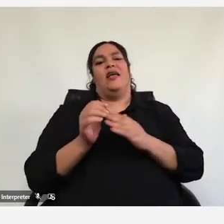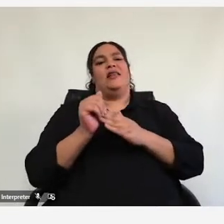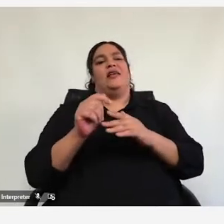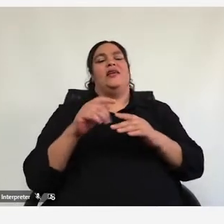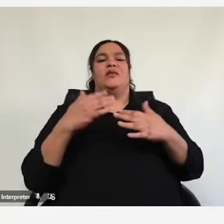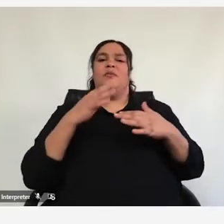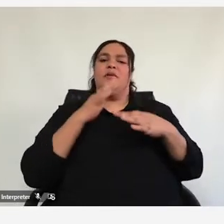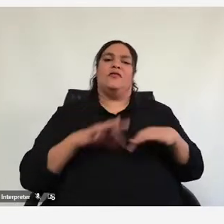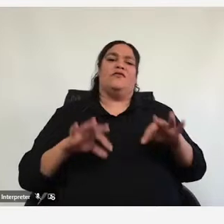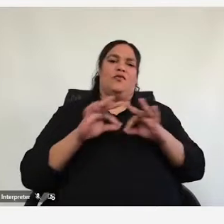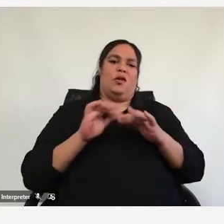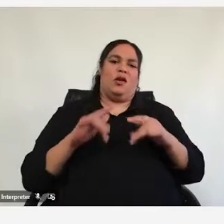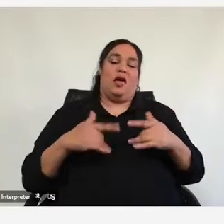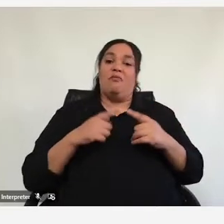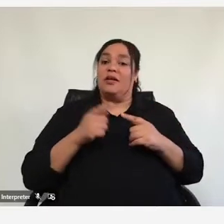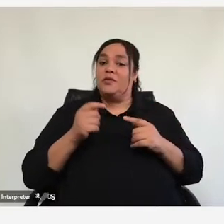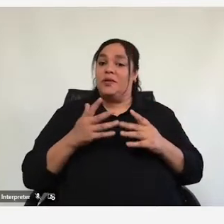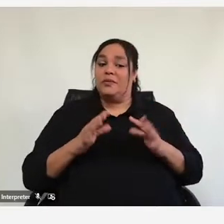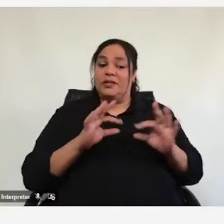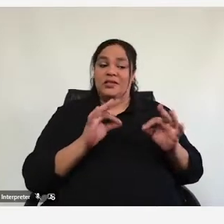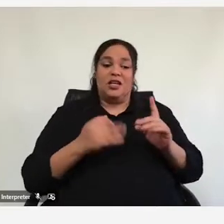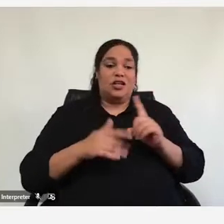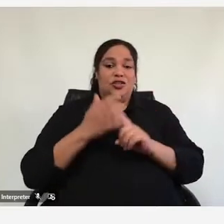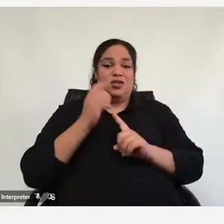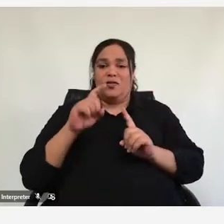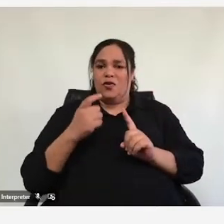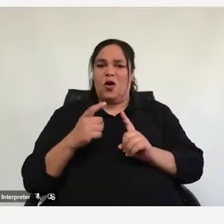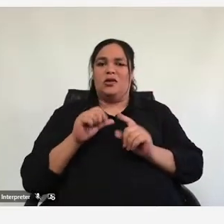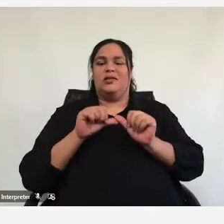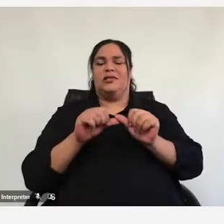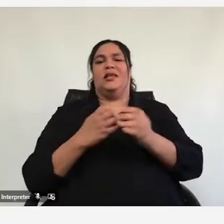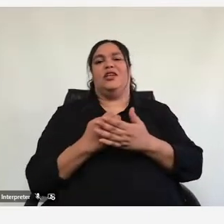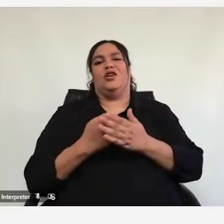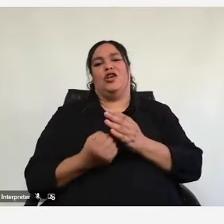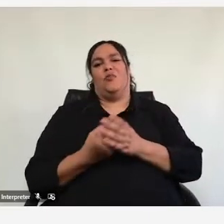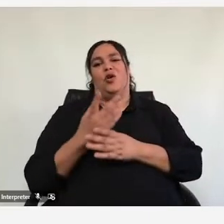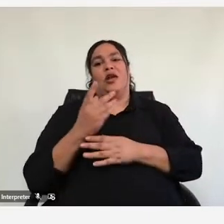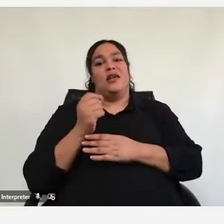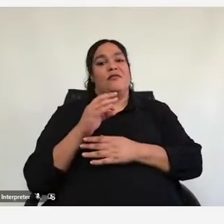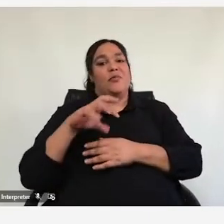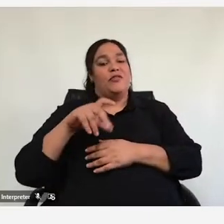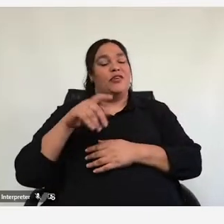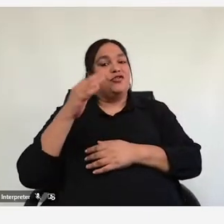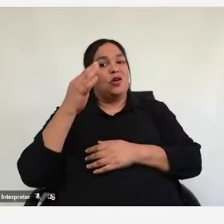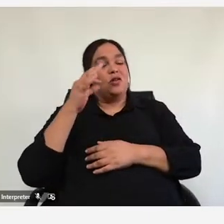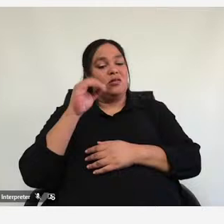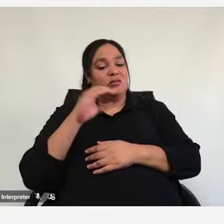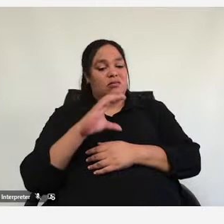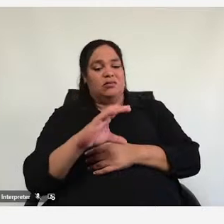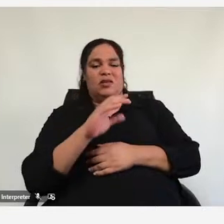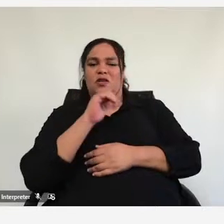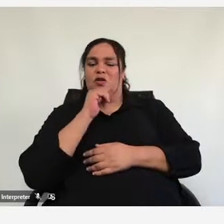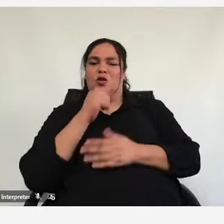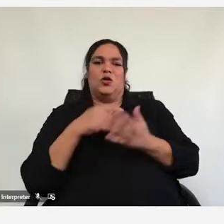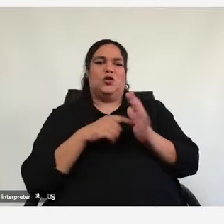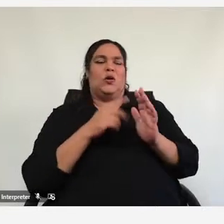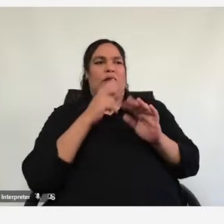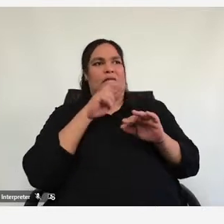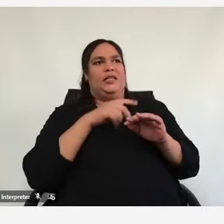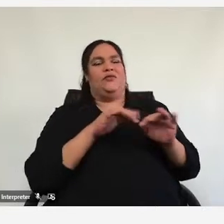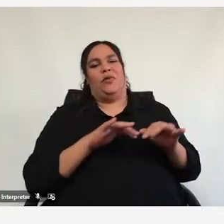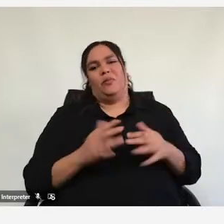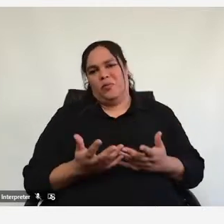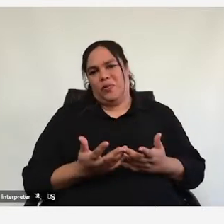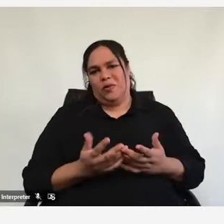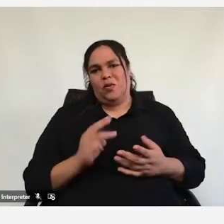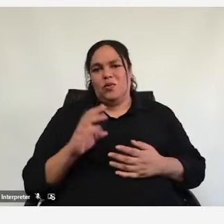lives. But Speaker, we cannot achieve sustained economic growth if our provincial budget allocations do not reflect the needs of our residents.